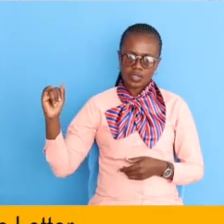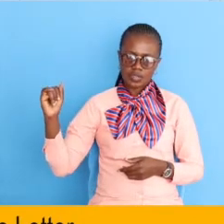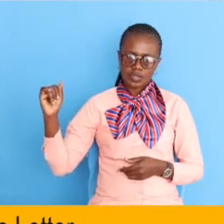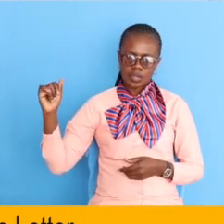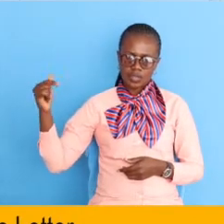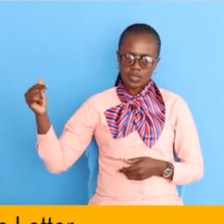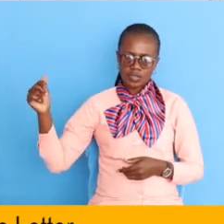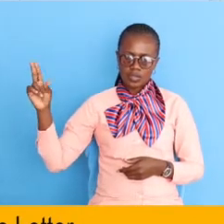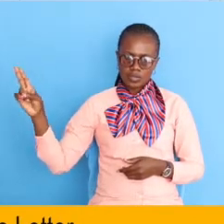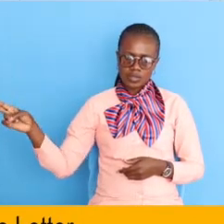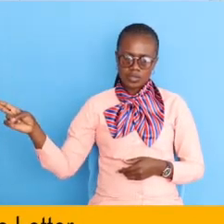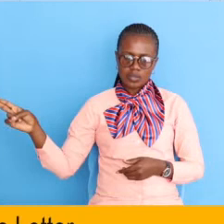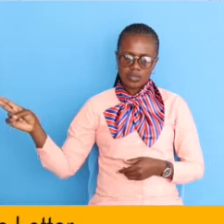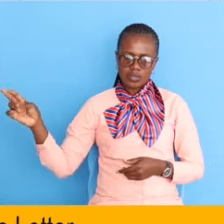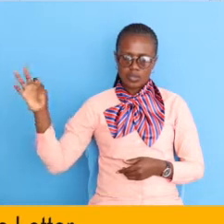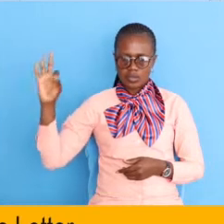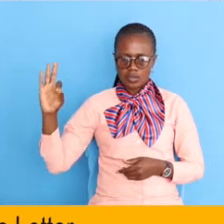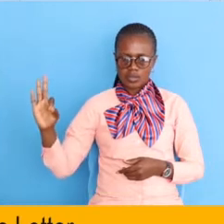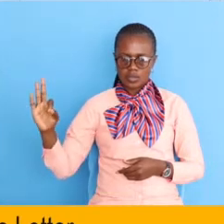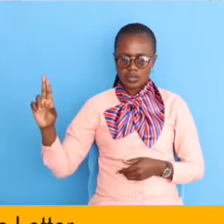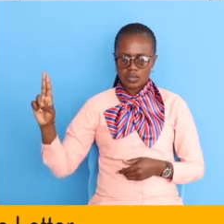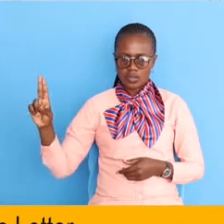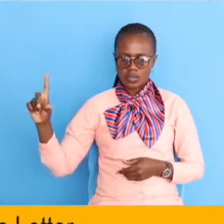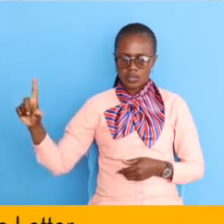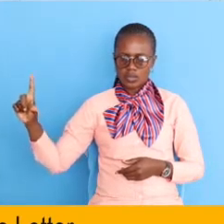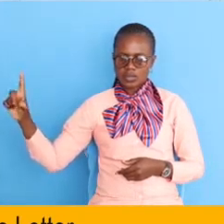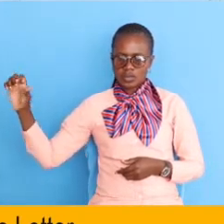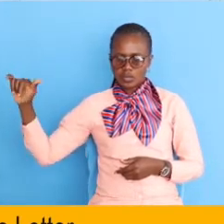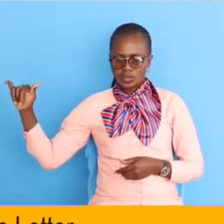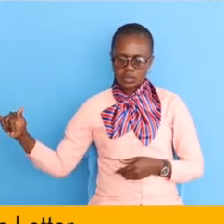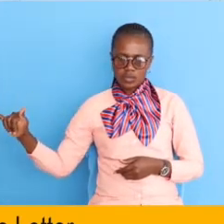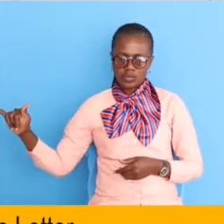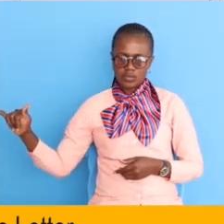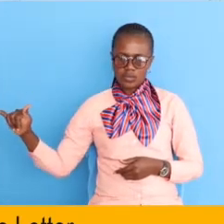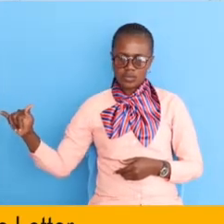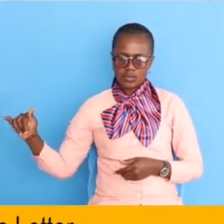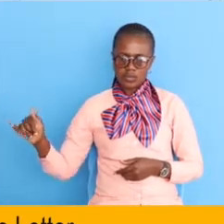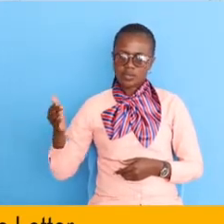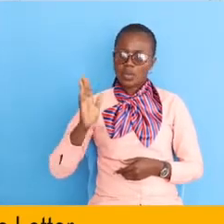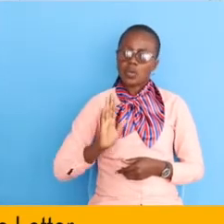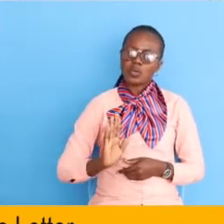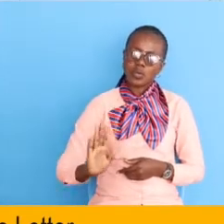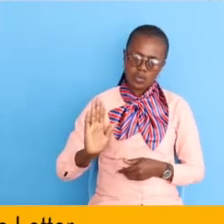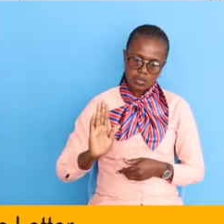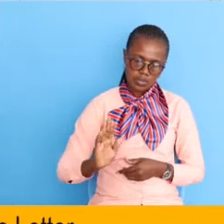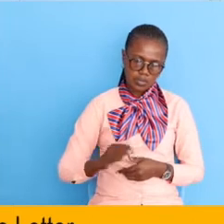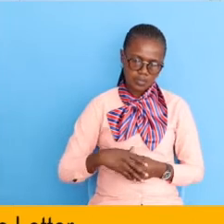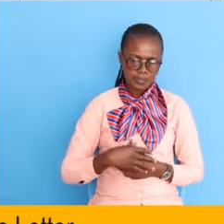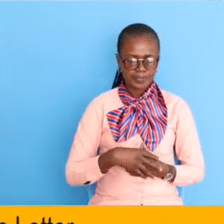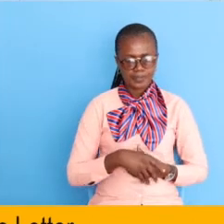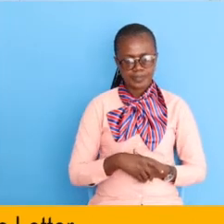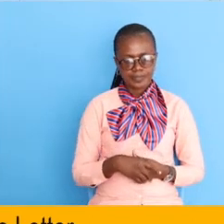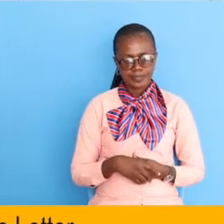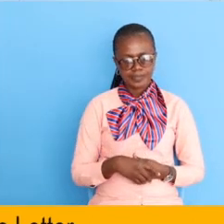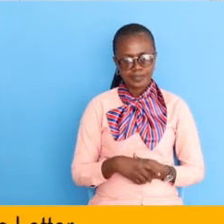And when you have that phrase ending with yours faithfully, then what follows, it is that